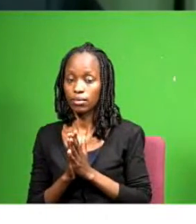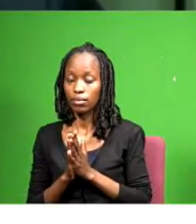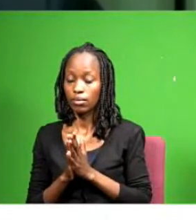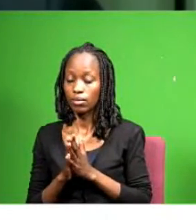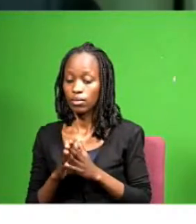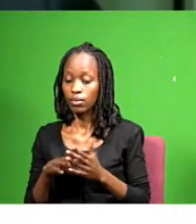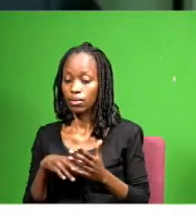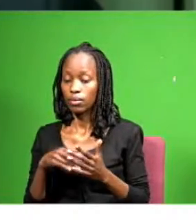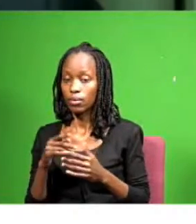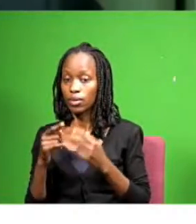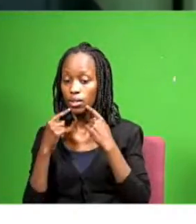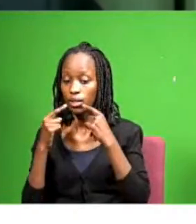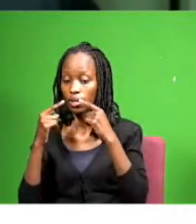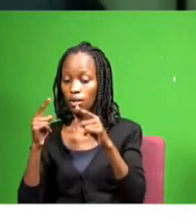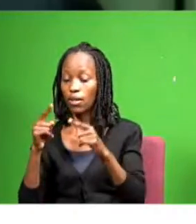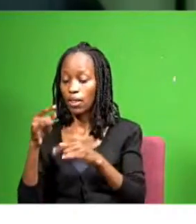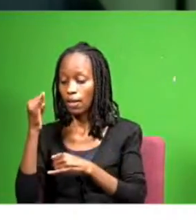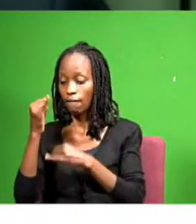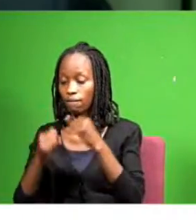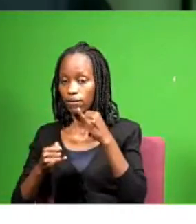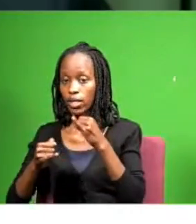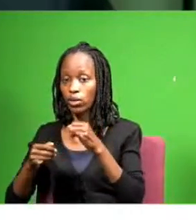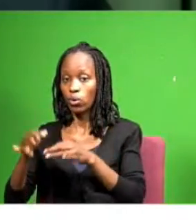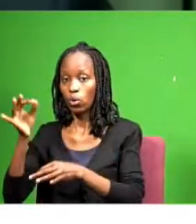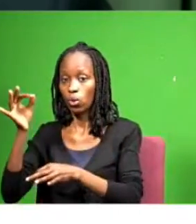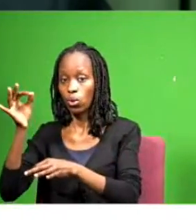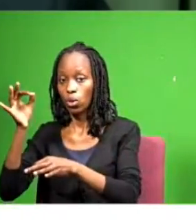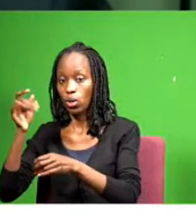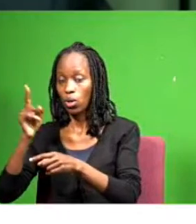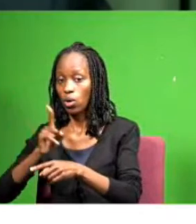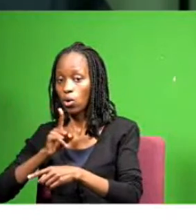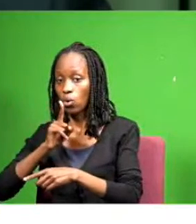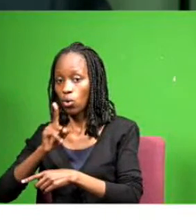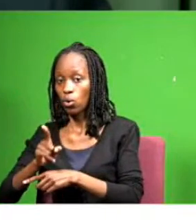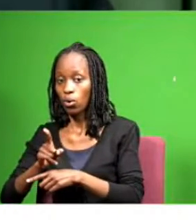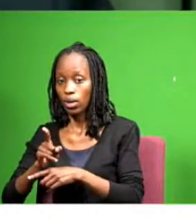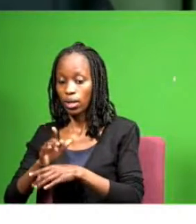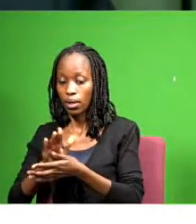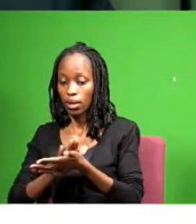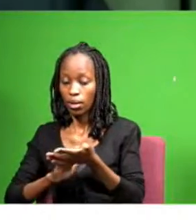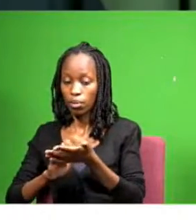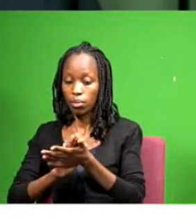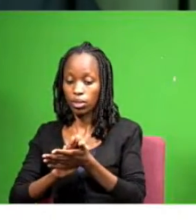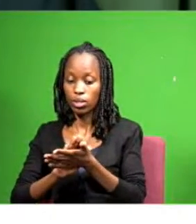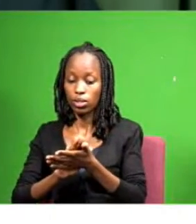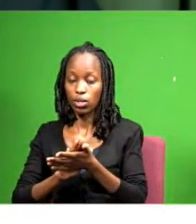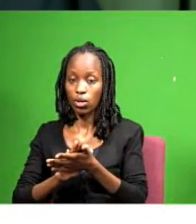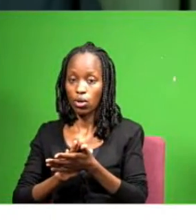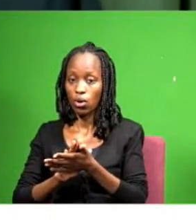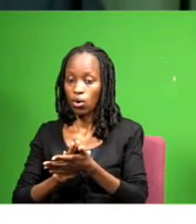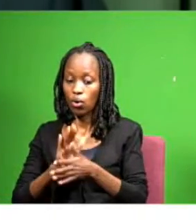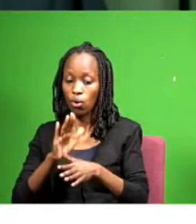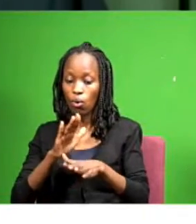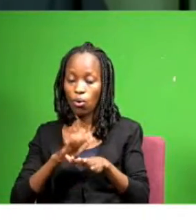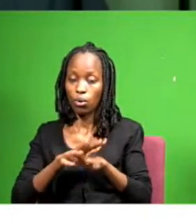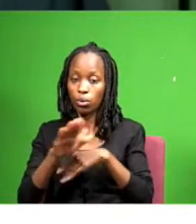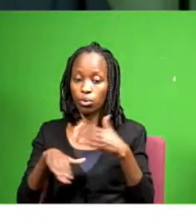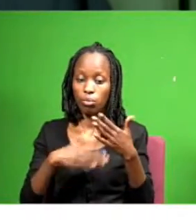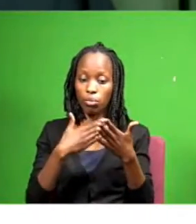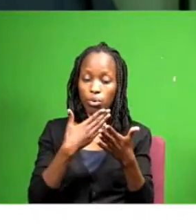court based on the findings of each one of us.